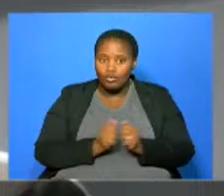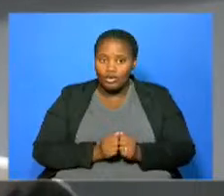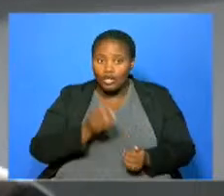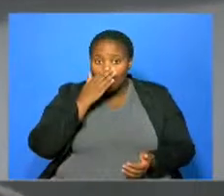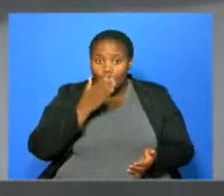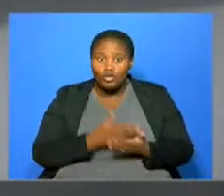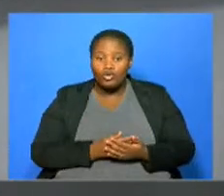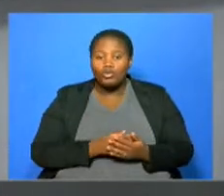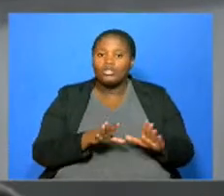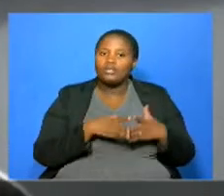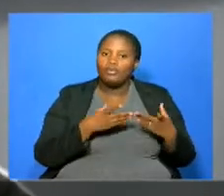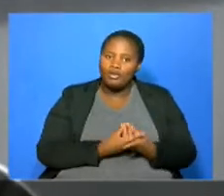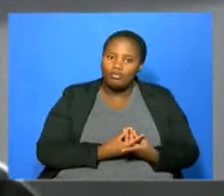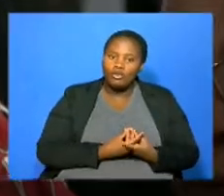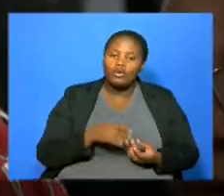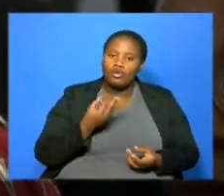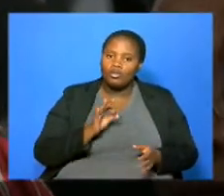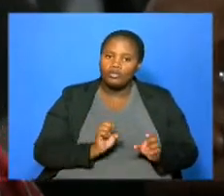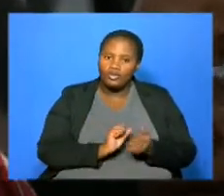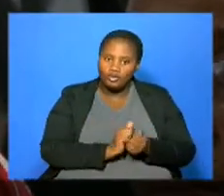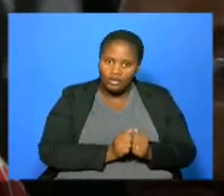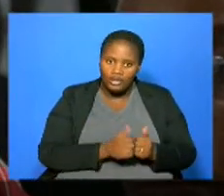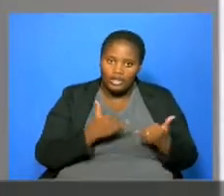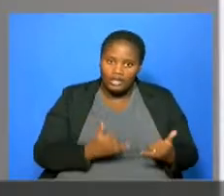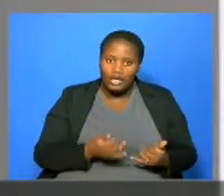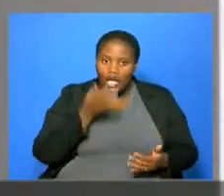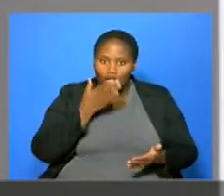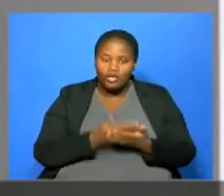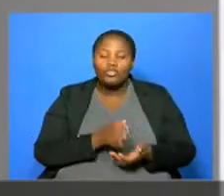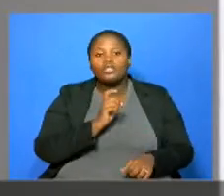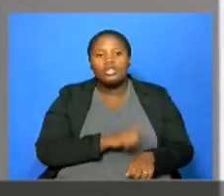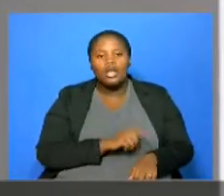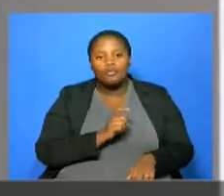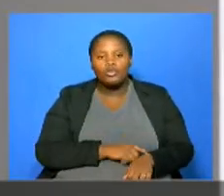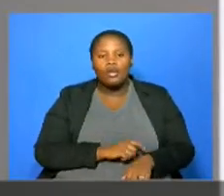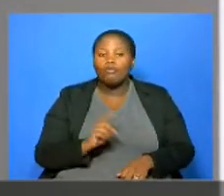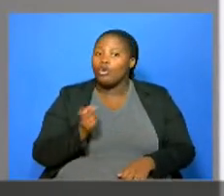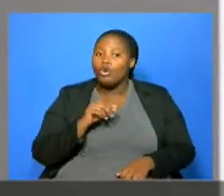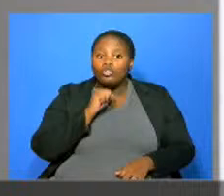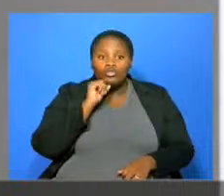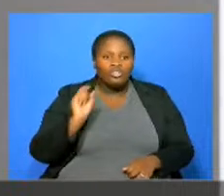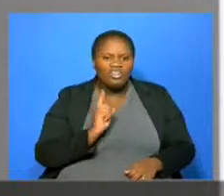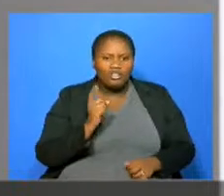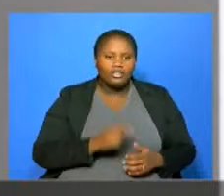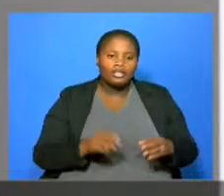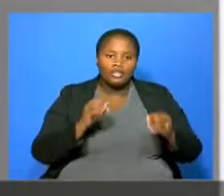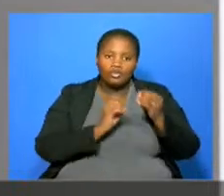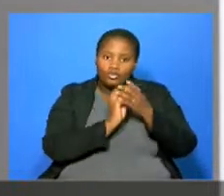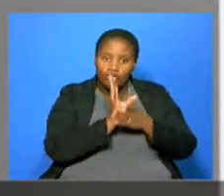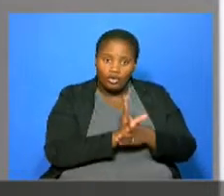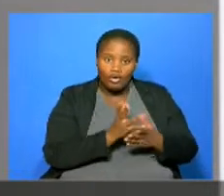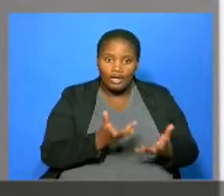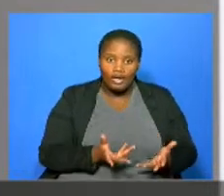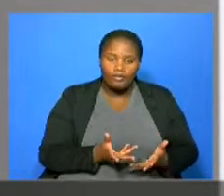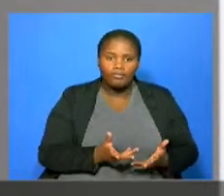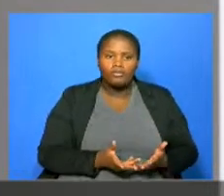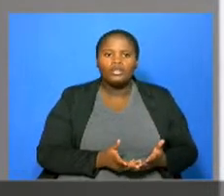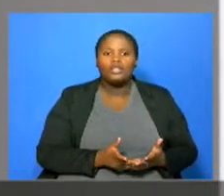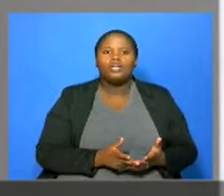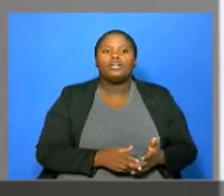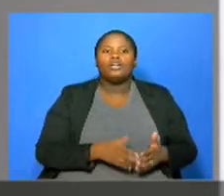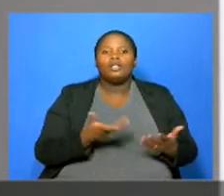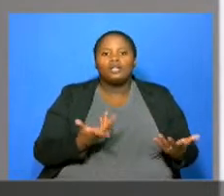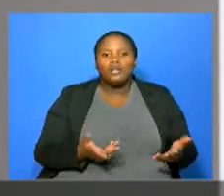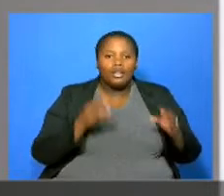sport. These are therefore exciting times, as we are not only increasing literature within our